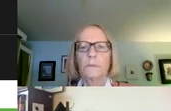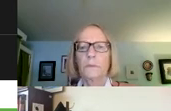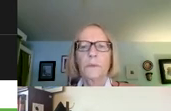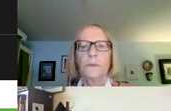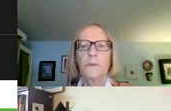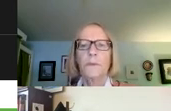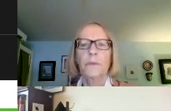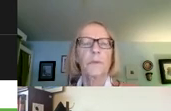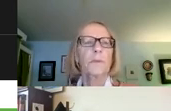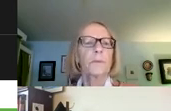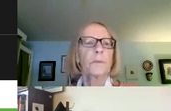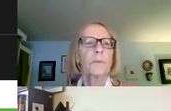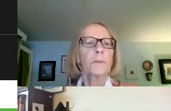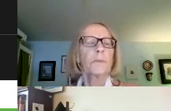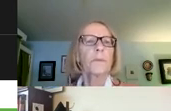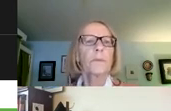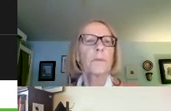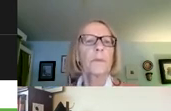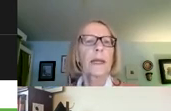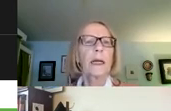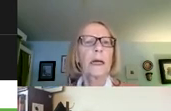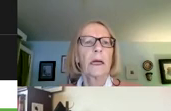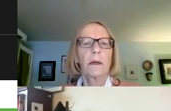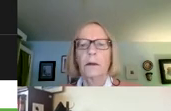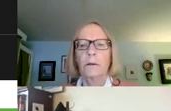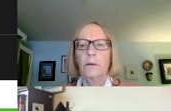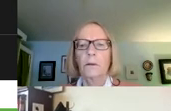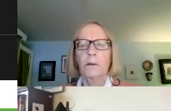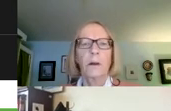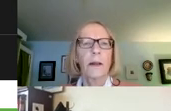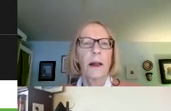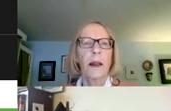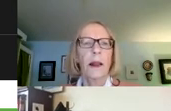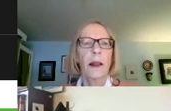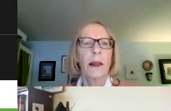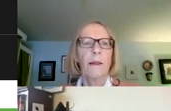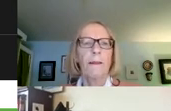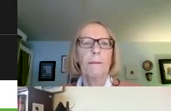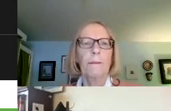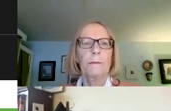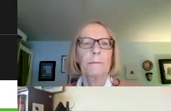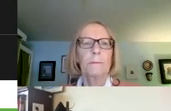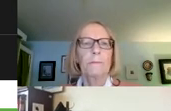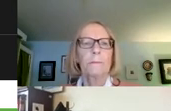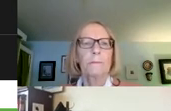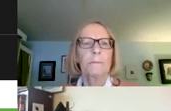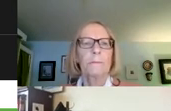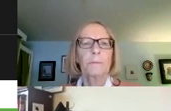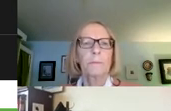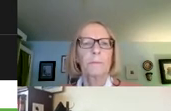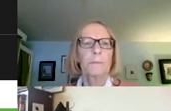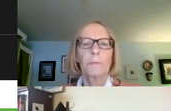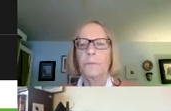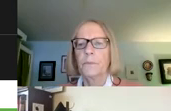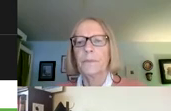So this is just some of the stats, just to give people a bit of a lay of the land. We receive about 90 reports